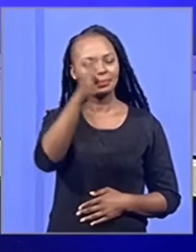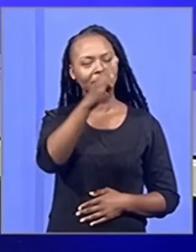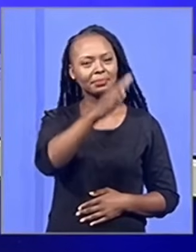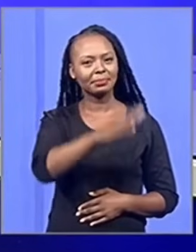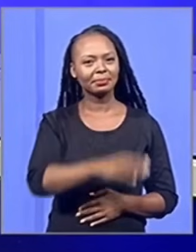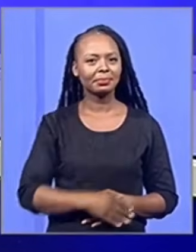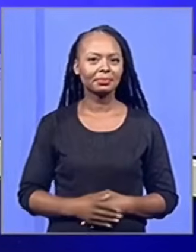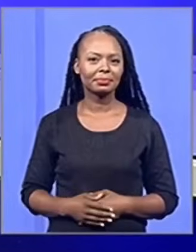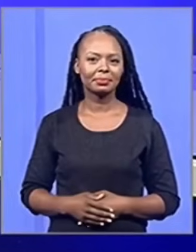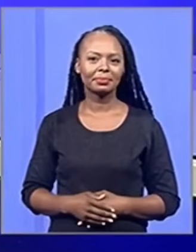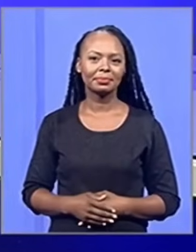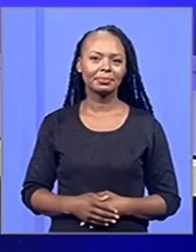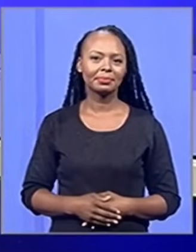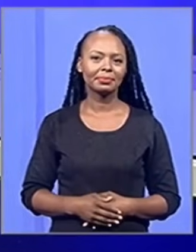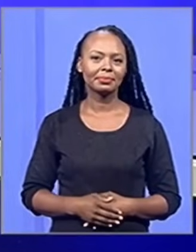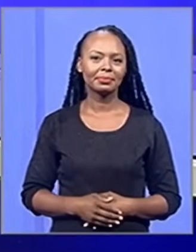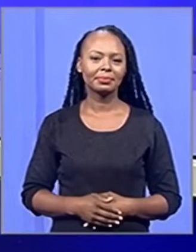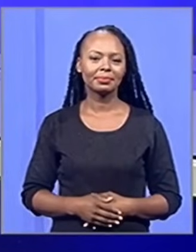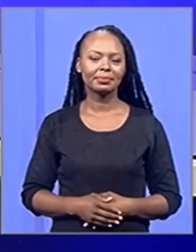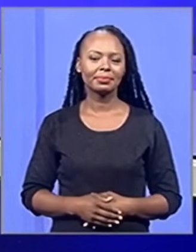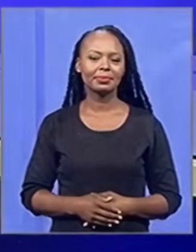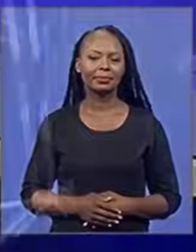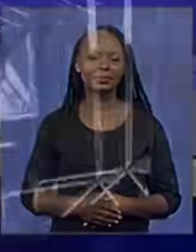tlang. Sala sentle.